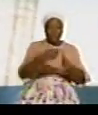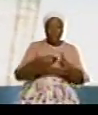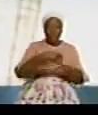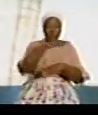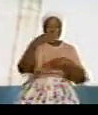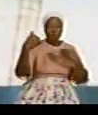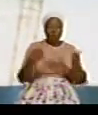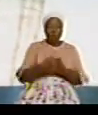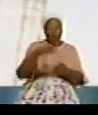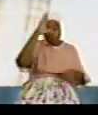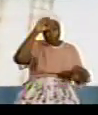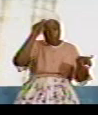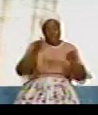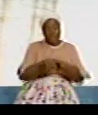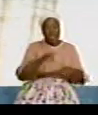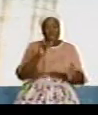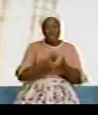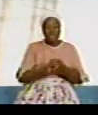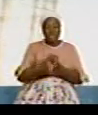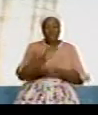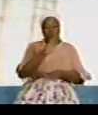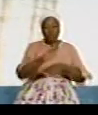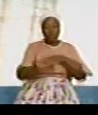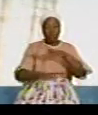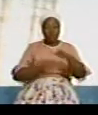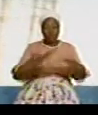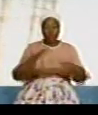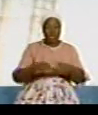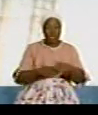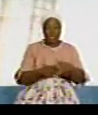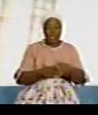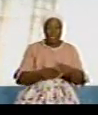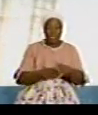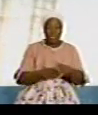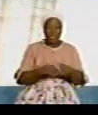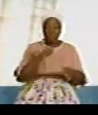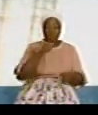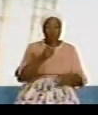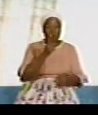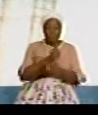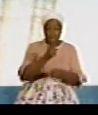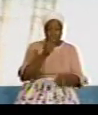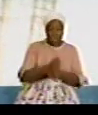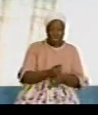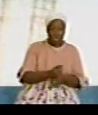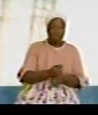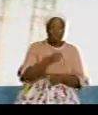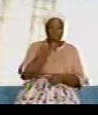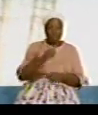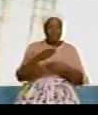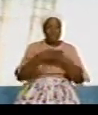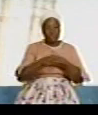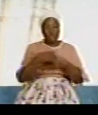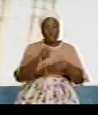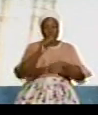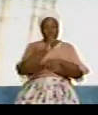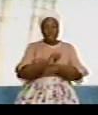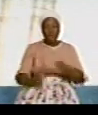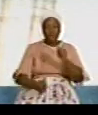brother that walketh disorderly, not after the tradition which